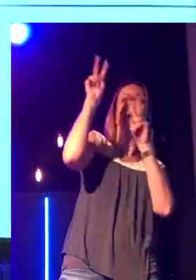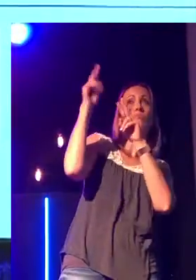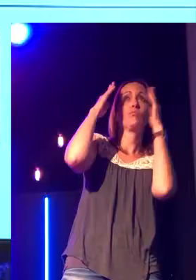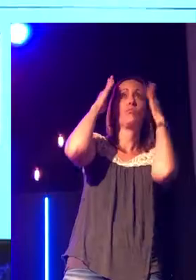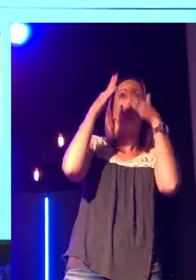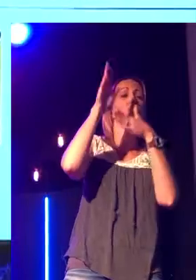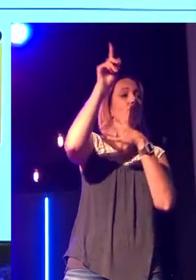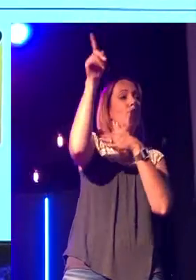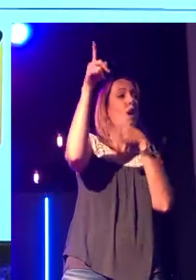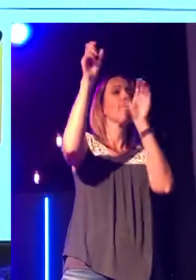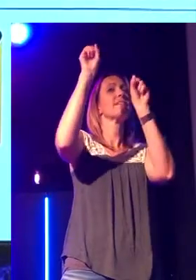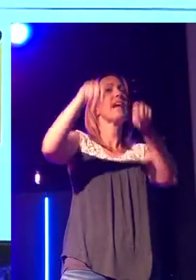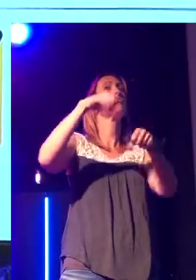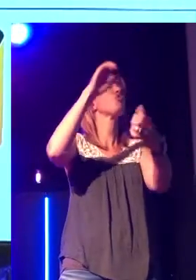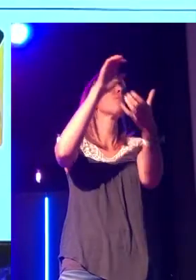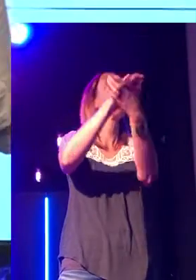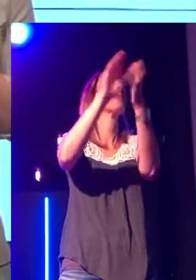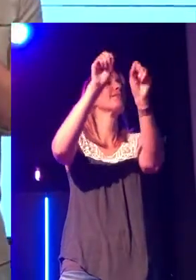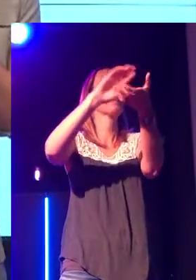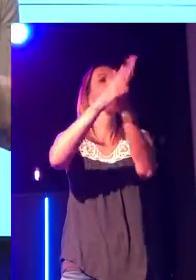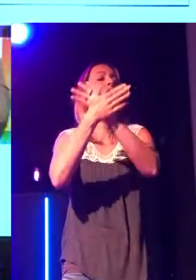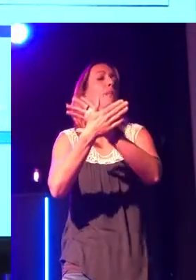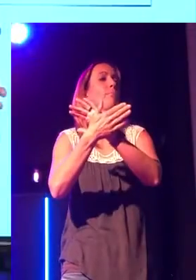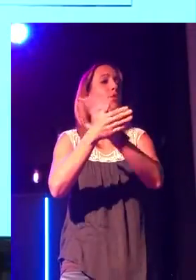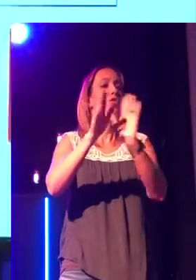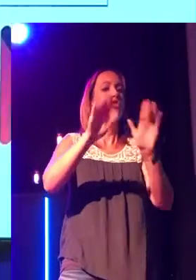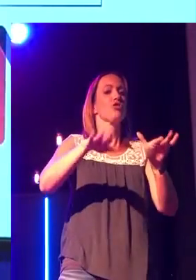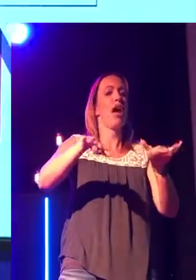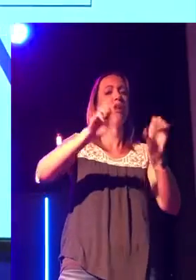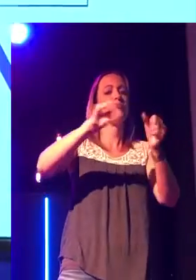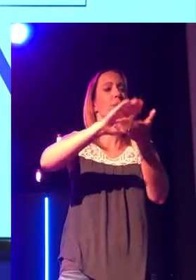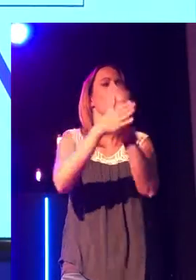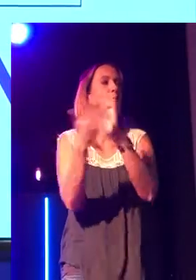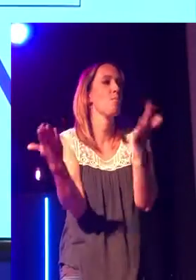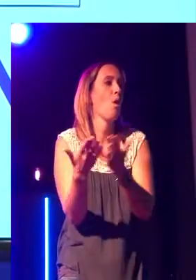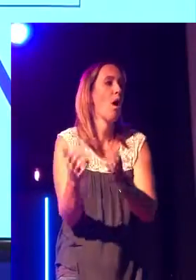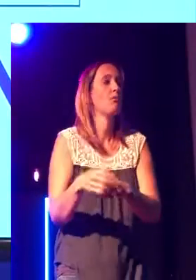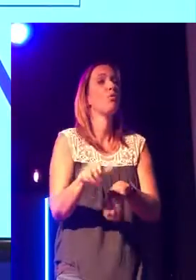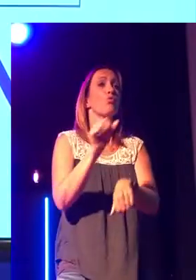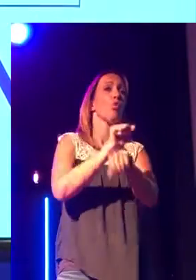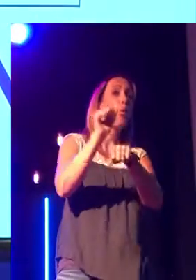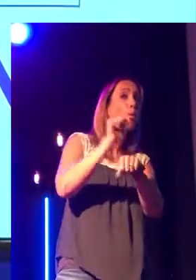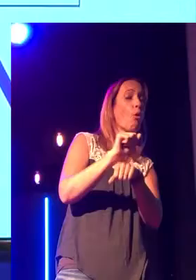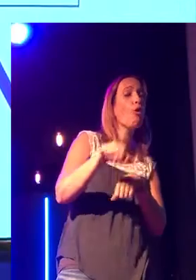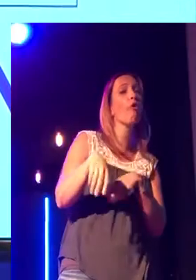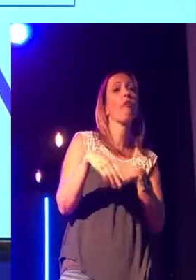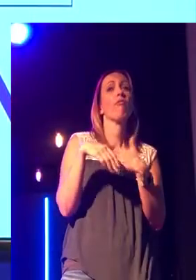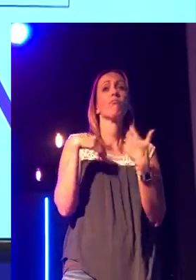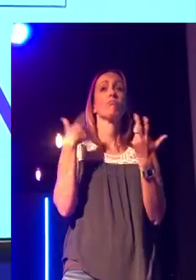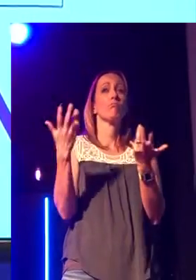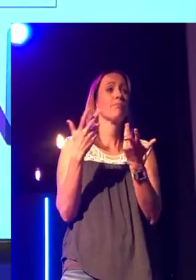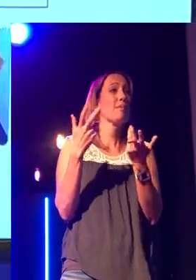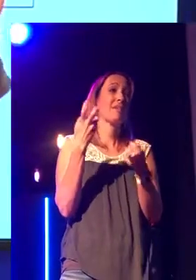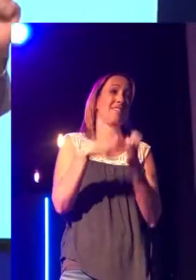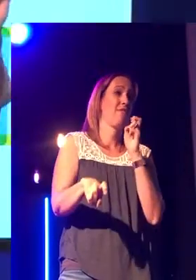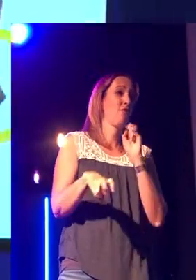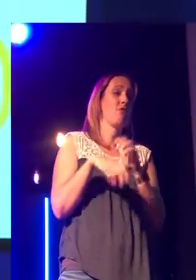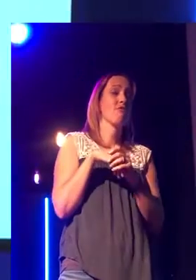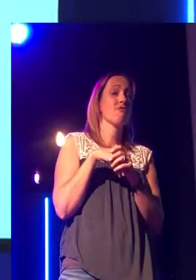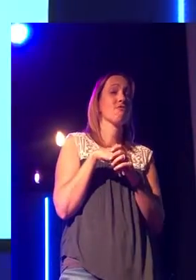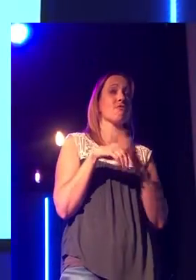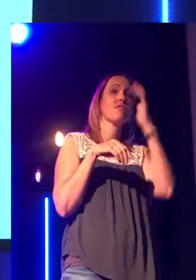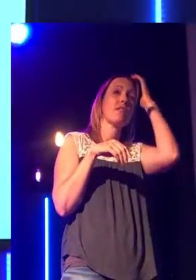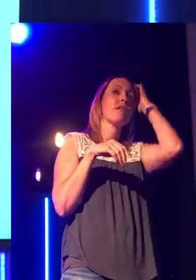what your marriage can become. Look to the potential of what your child can become. Your workplace, your job may be a place of difficulty. There is